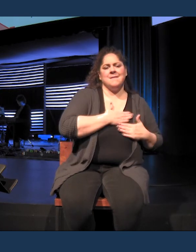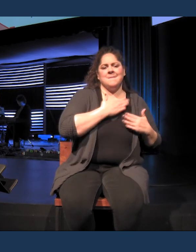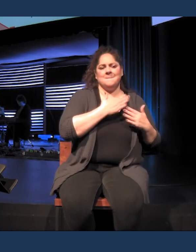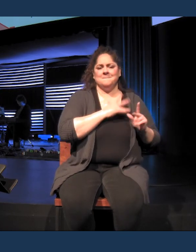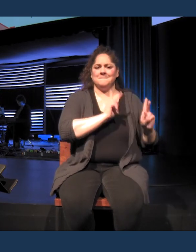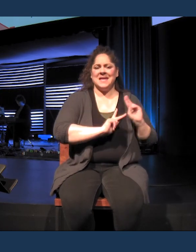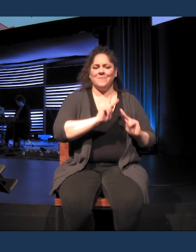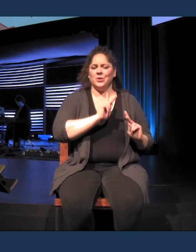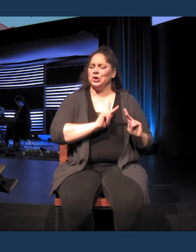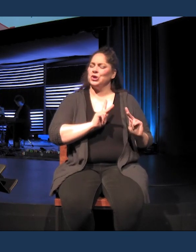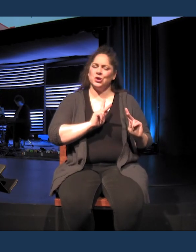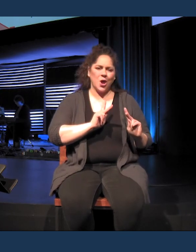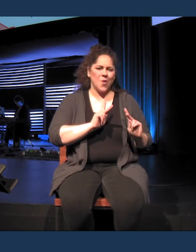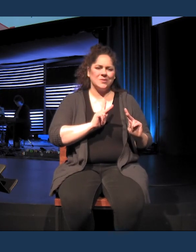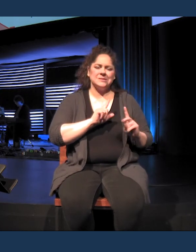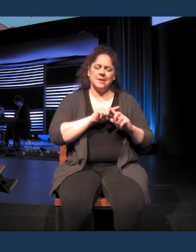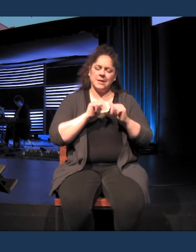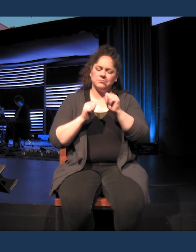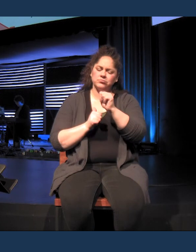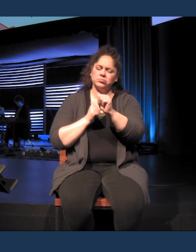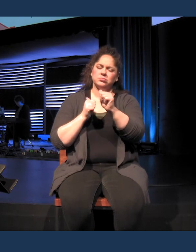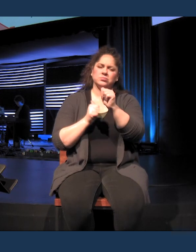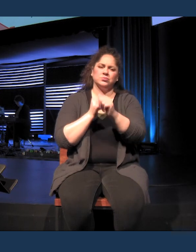This is about pursuing Jesus.